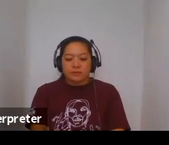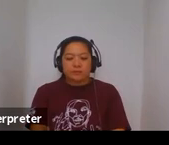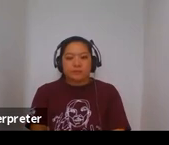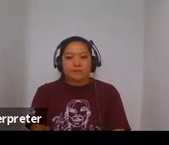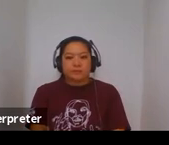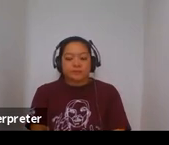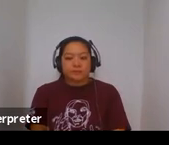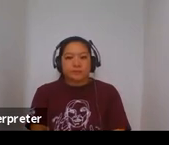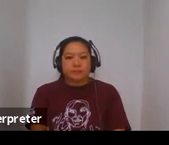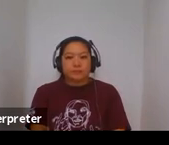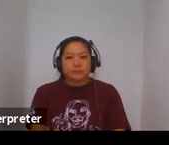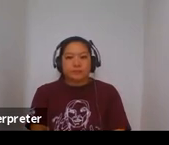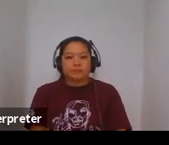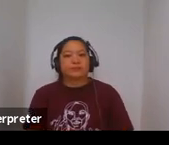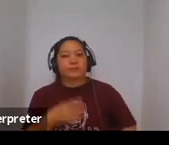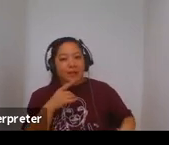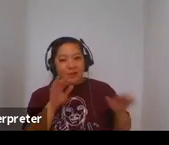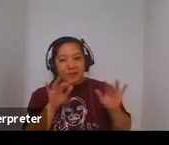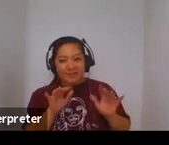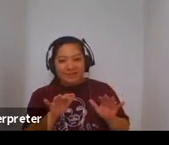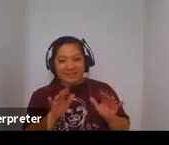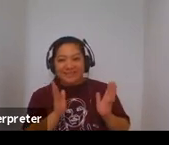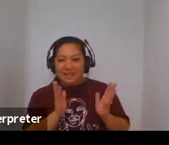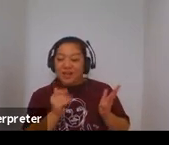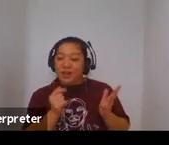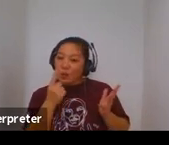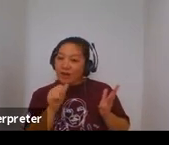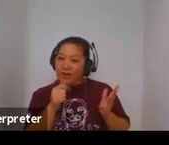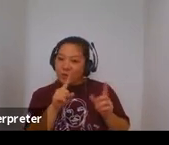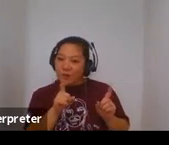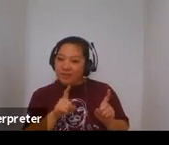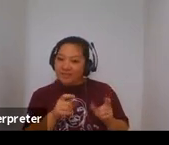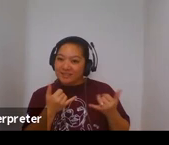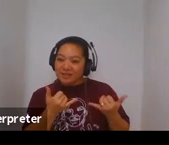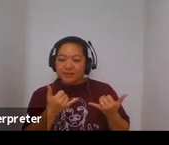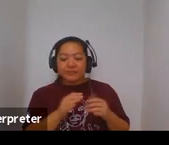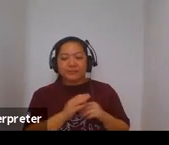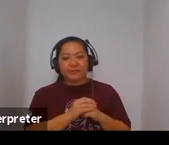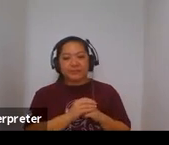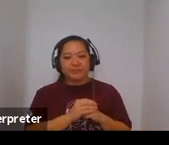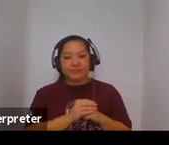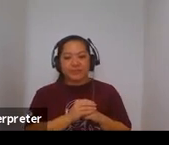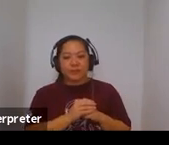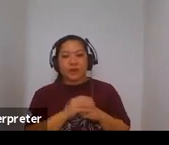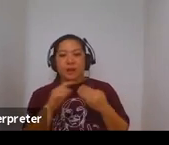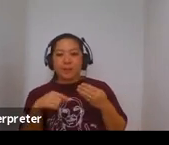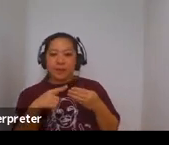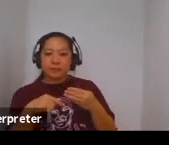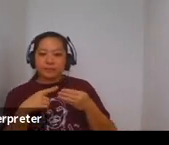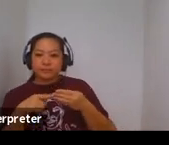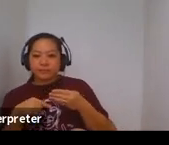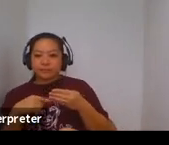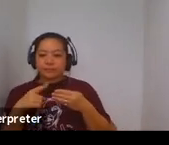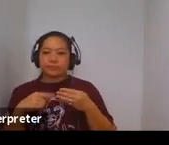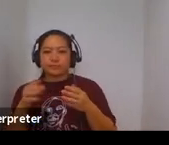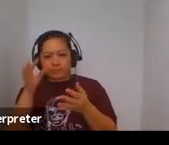And I looked at the chat, scrolled back up, and there was one other question in the chat about around